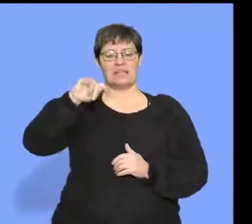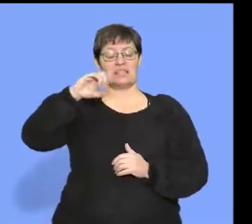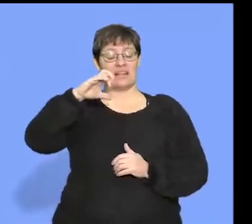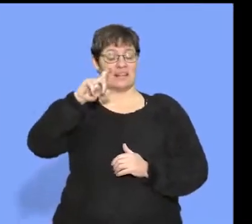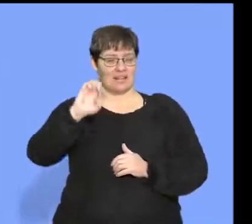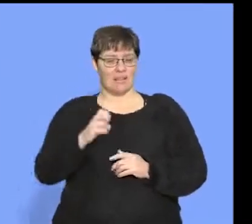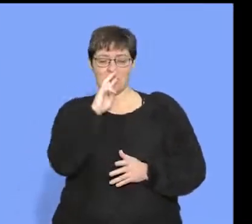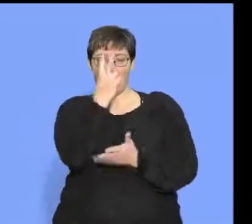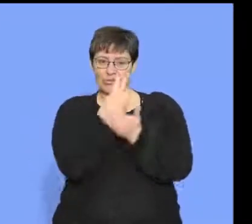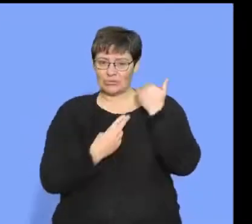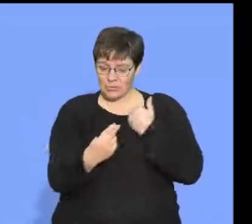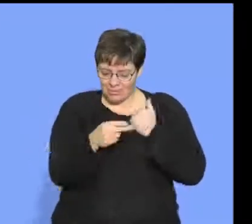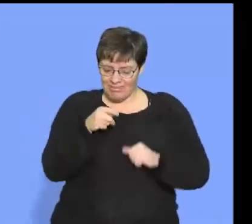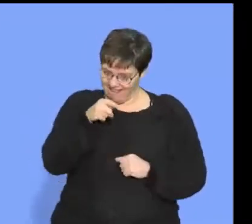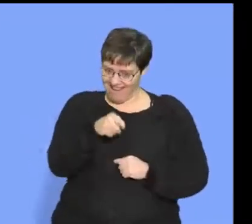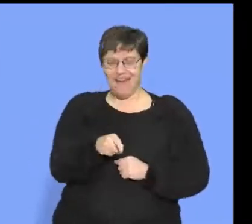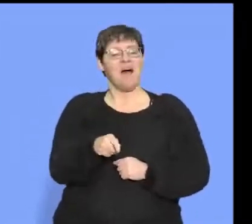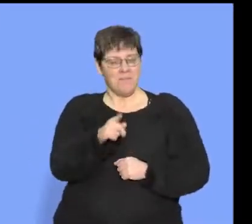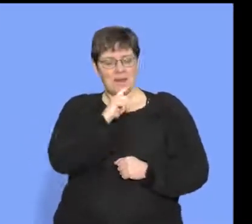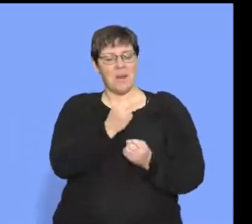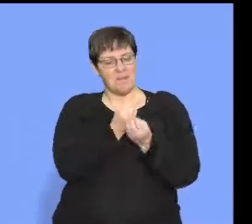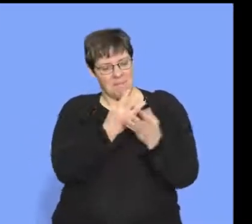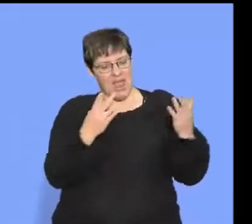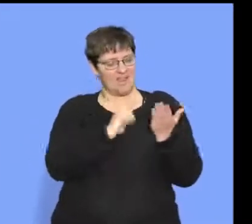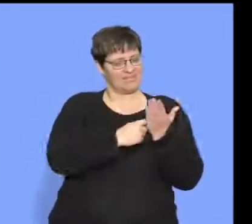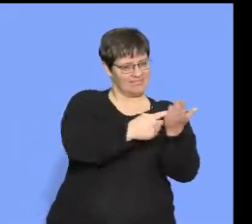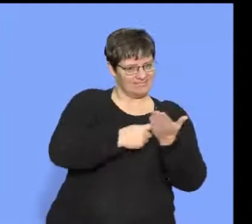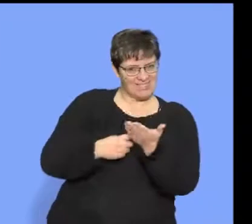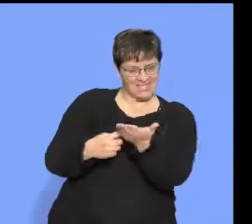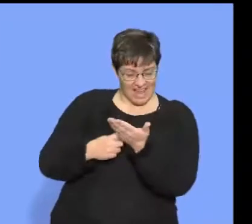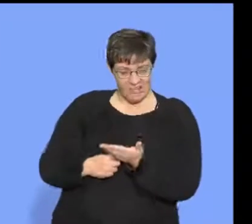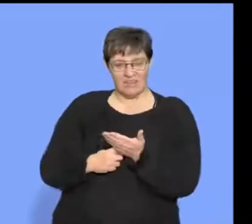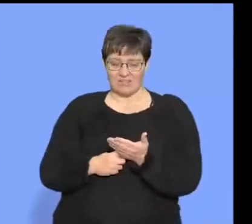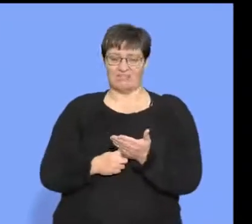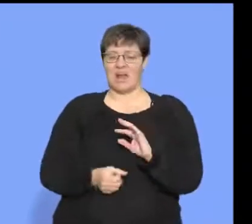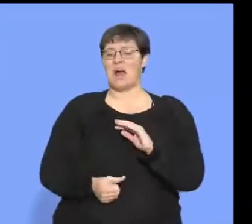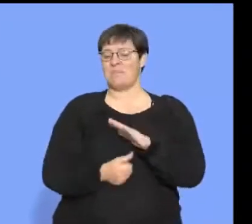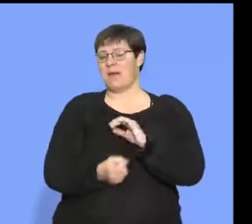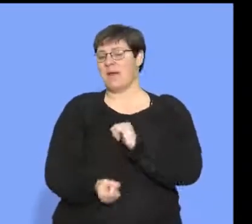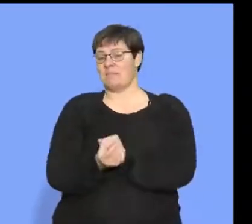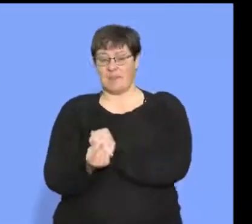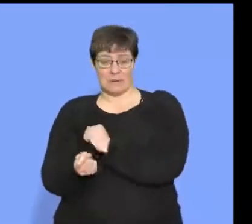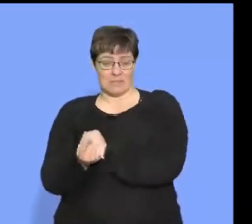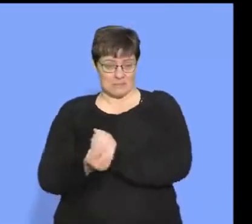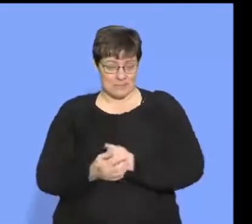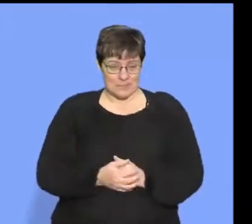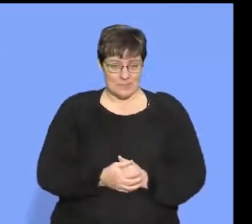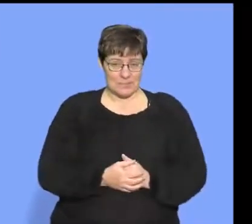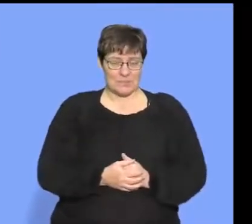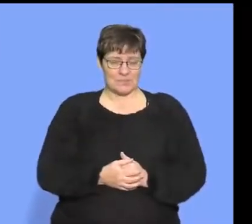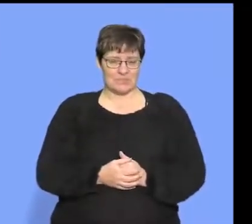And it is this dual nature that will form the basis of many of our interesting and unique questions for this section.